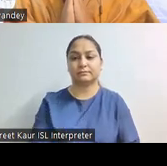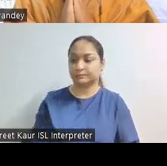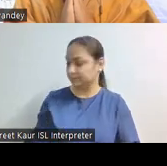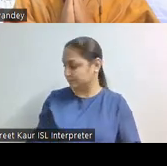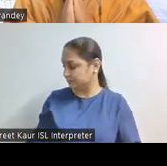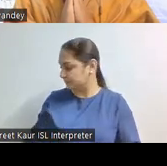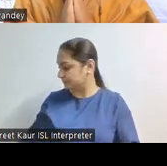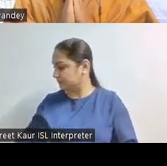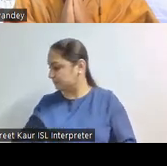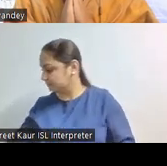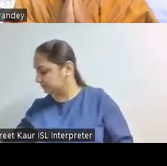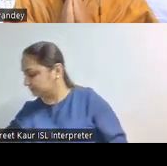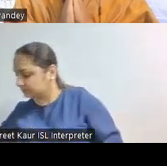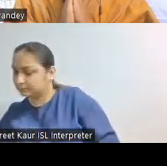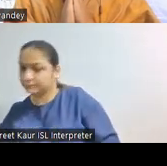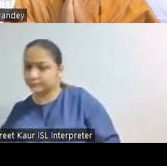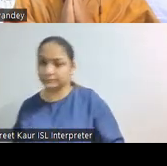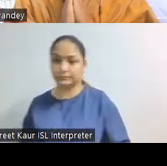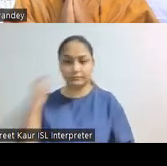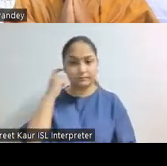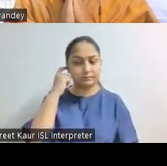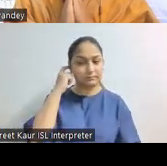Vatsalyamrita Varshinim Sumadhuram